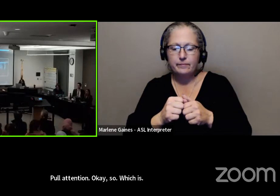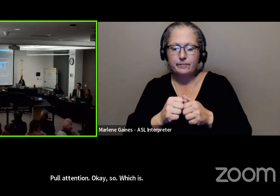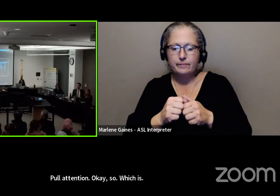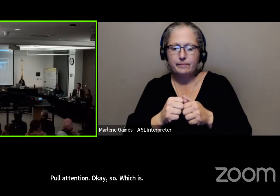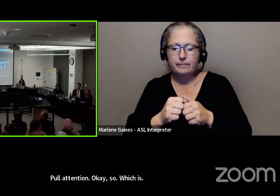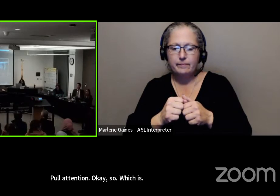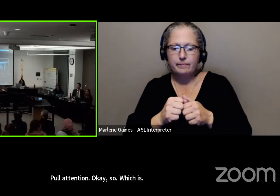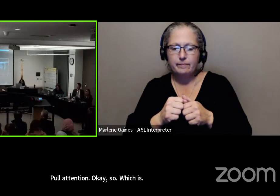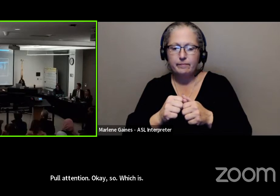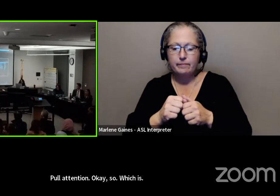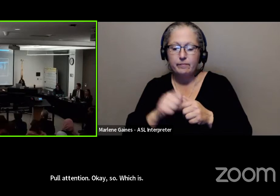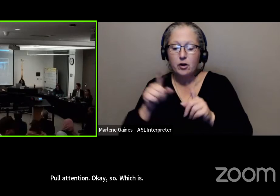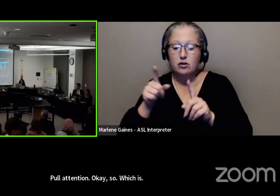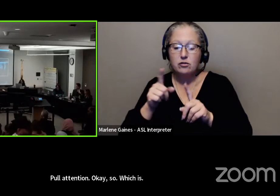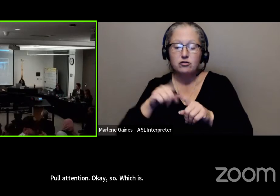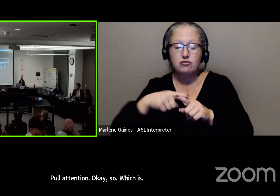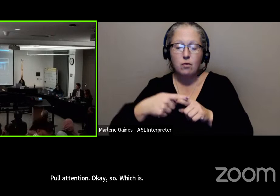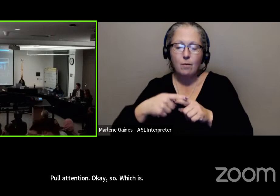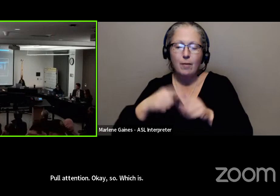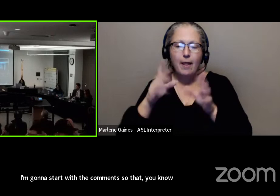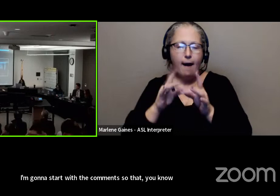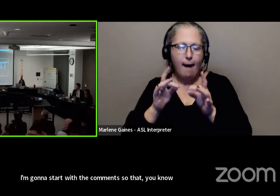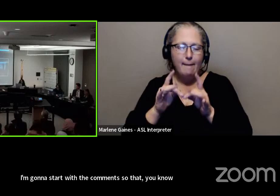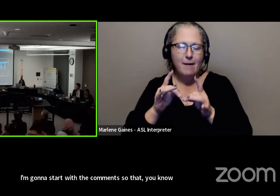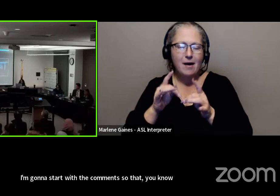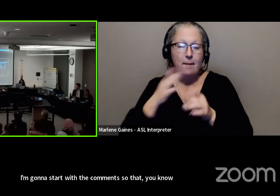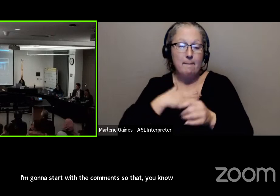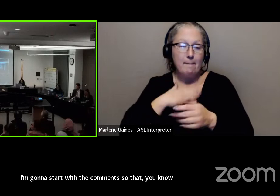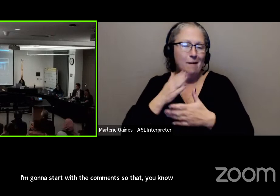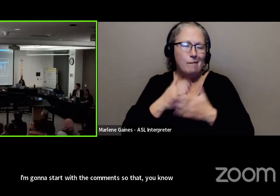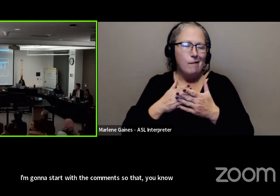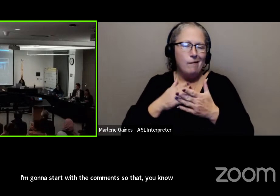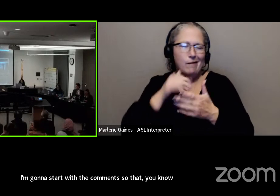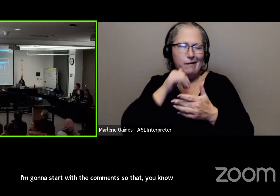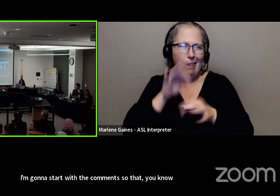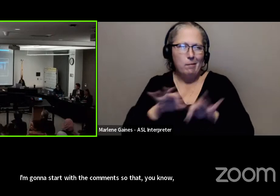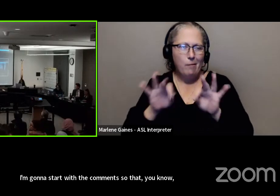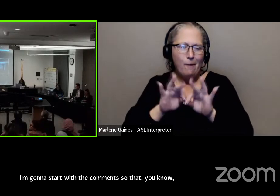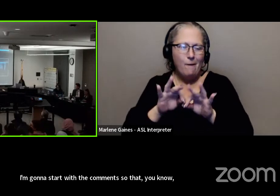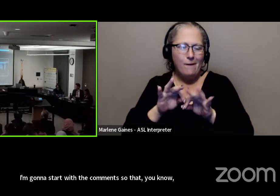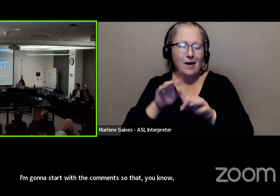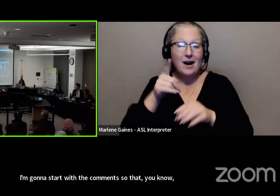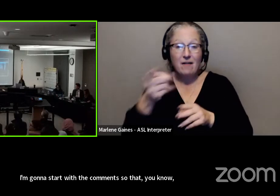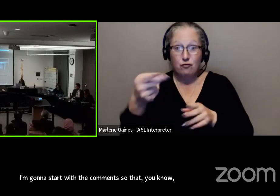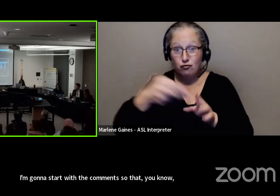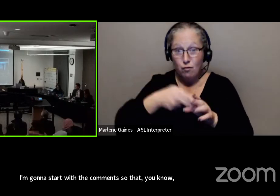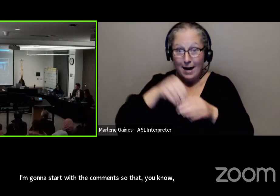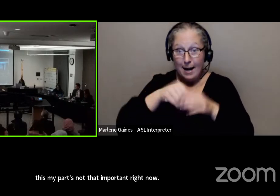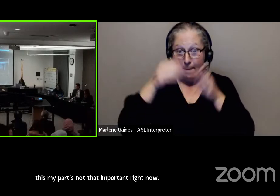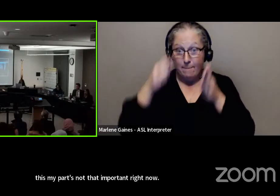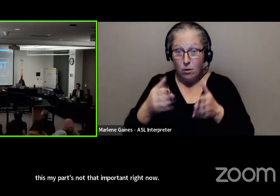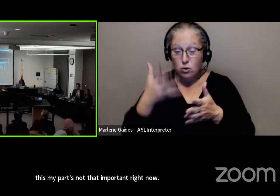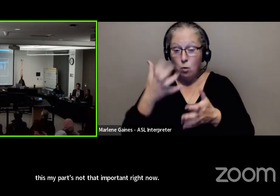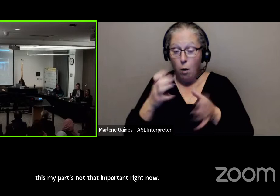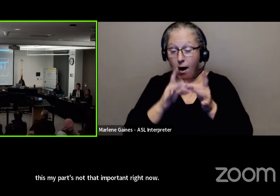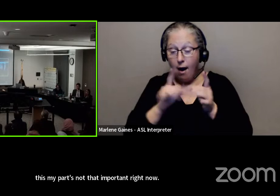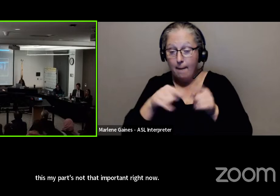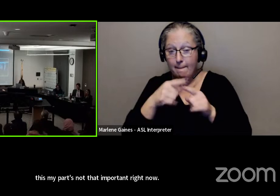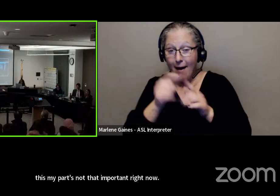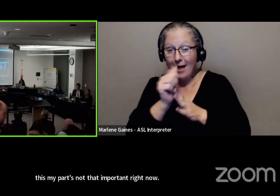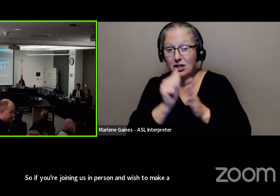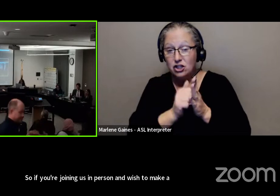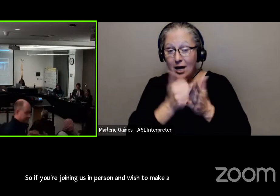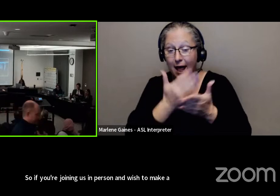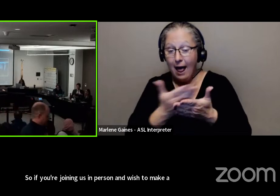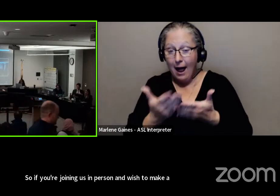I'm going to start with the comments so that, you know, my part's not that important right now. So if you're joining us in person and wish to make a comment about an agenda